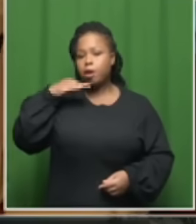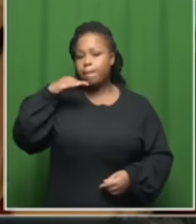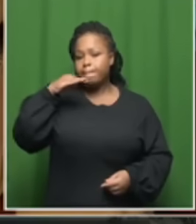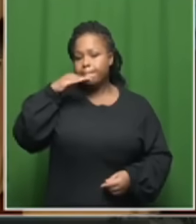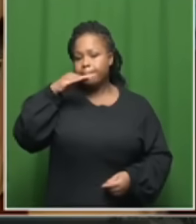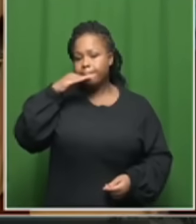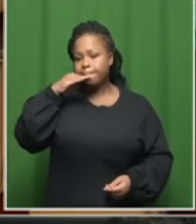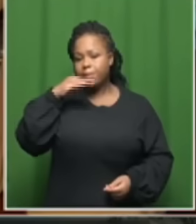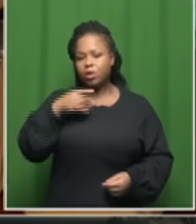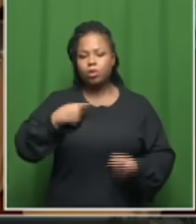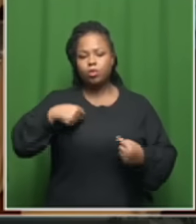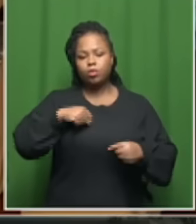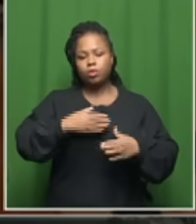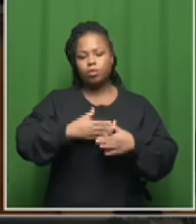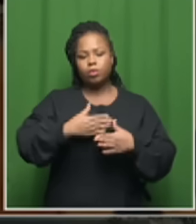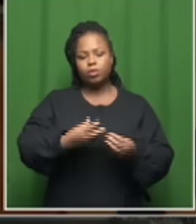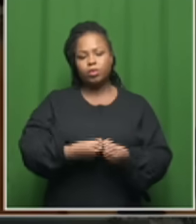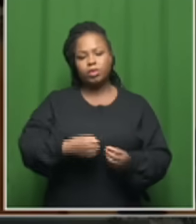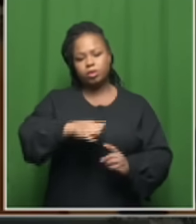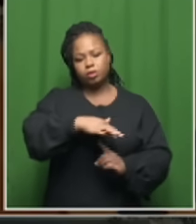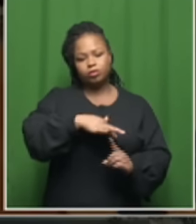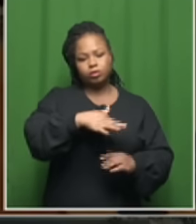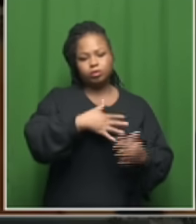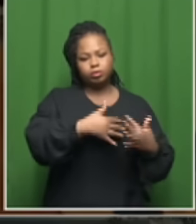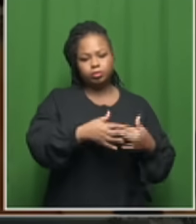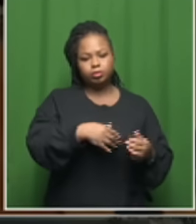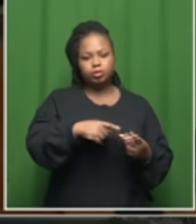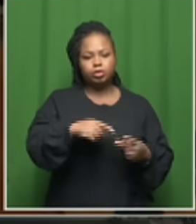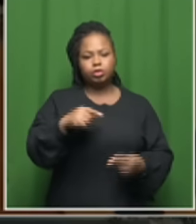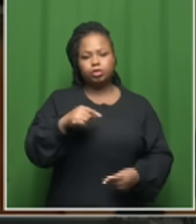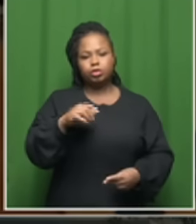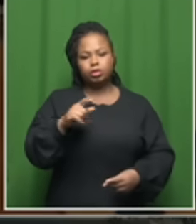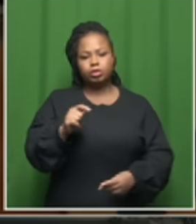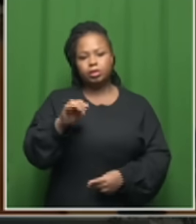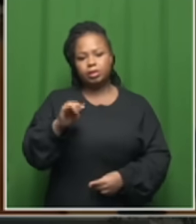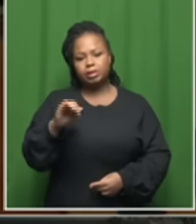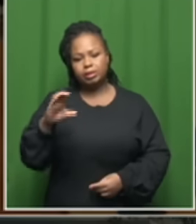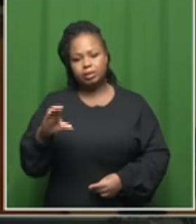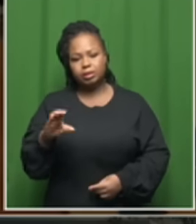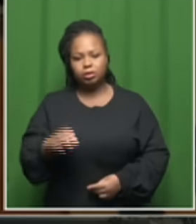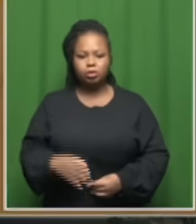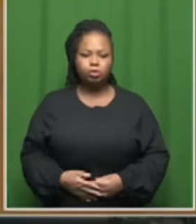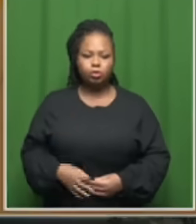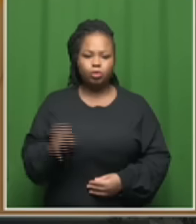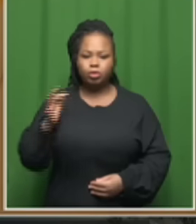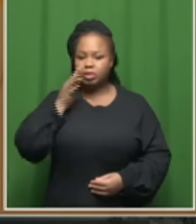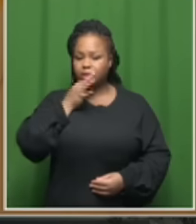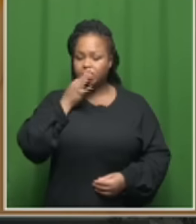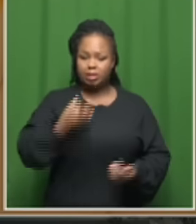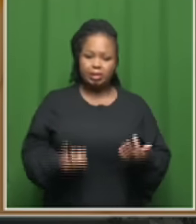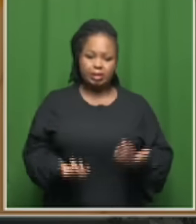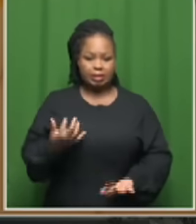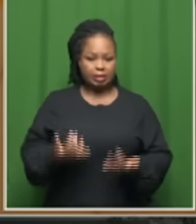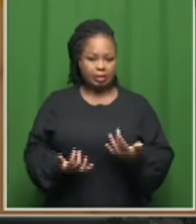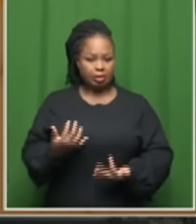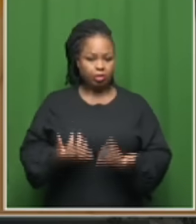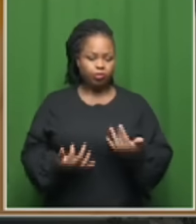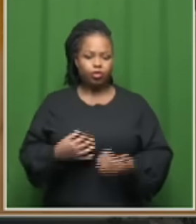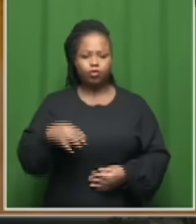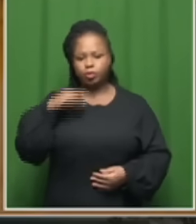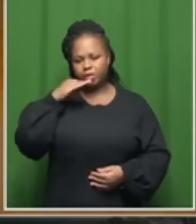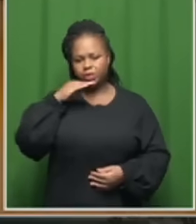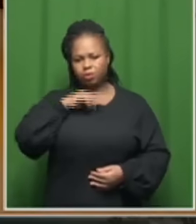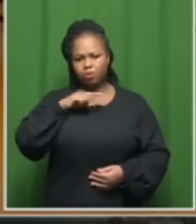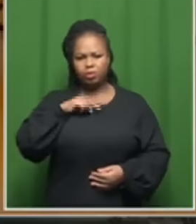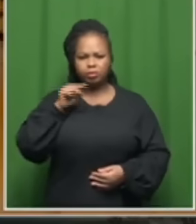with Environmental Affairs, working with the DTIC. There was an issue of banning of plastics because they are becoming the biggest component